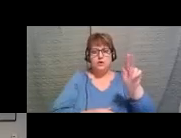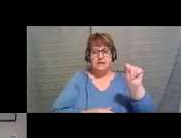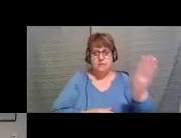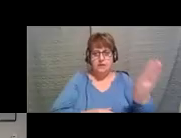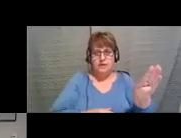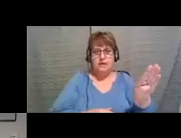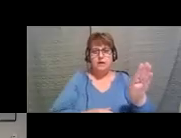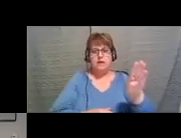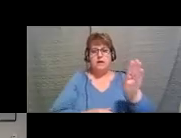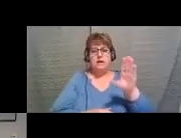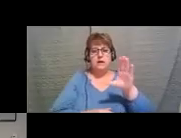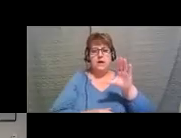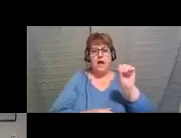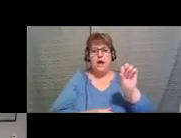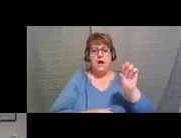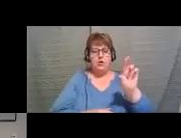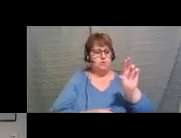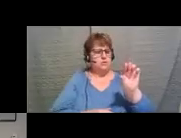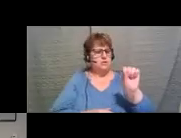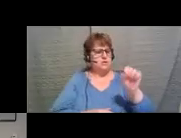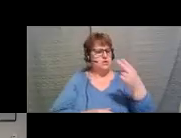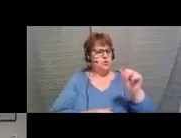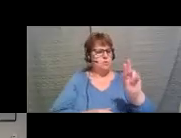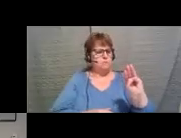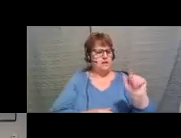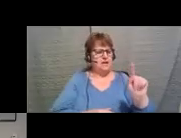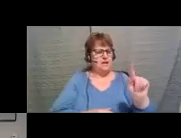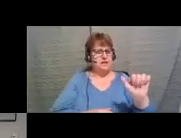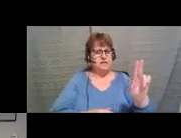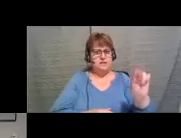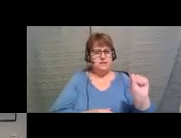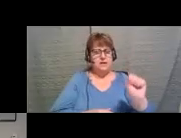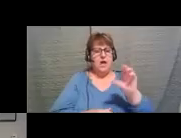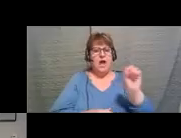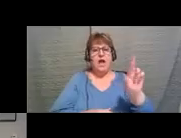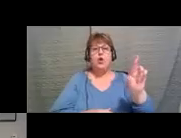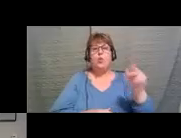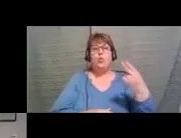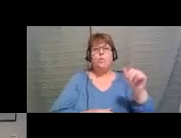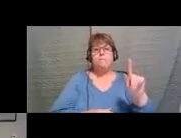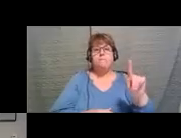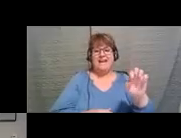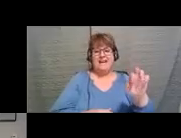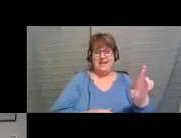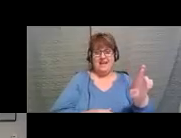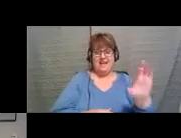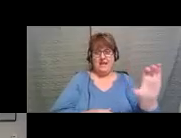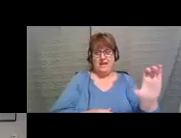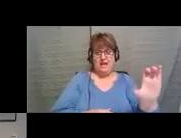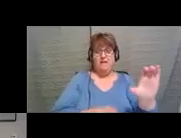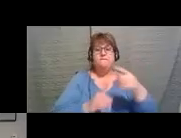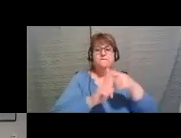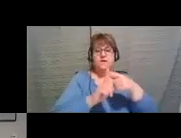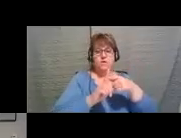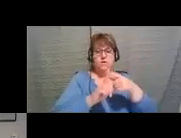schistosomiasis, and rheumatic fever. Now, of course, China has developed since then, but there are still pockets of